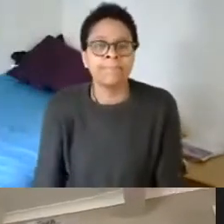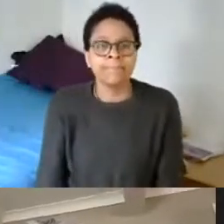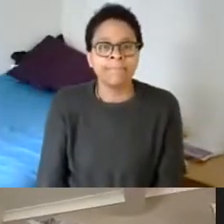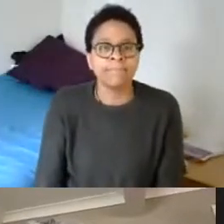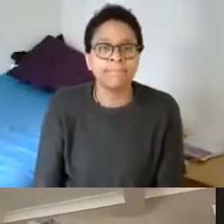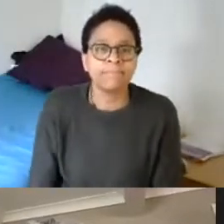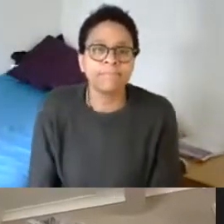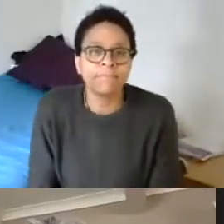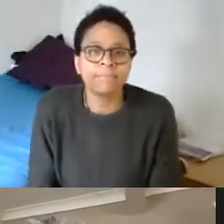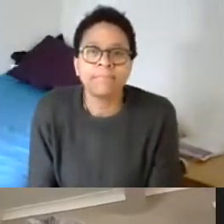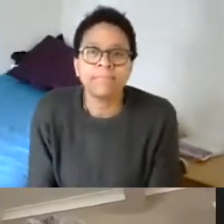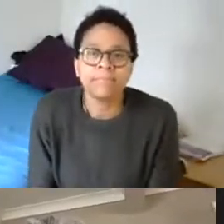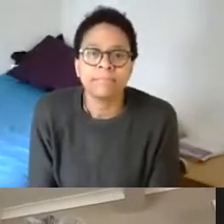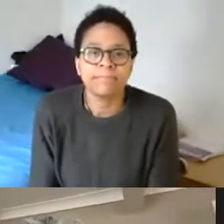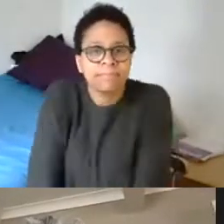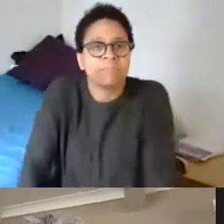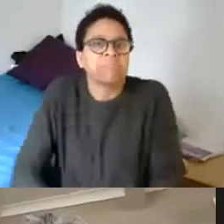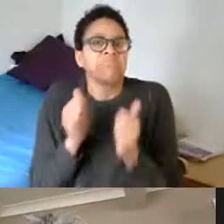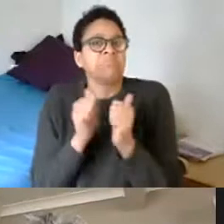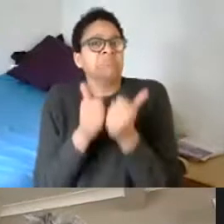Yeah. Brilliant.